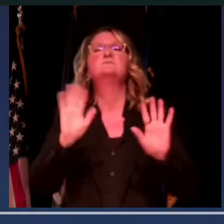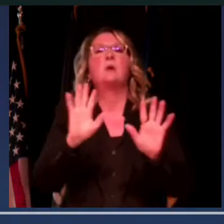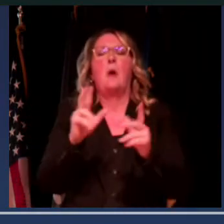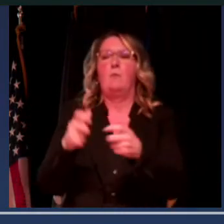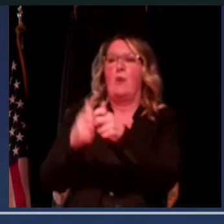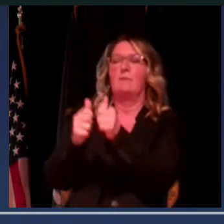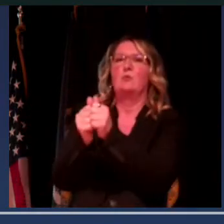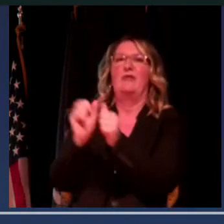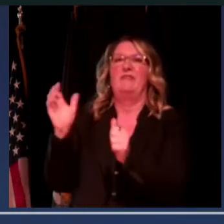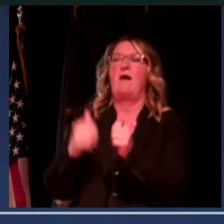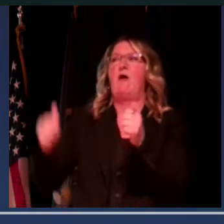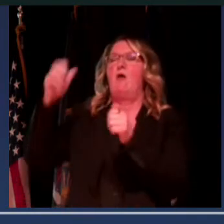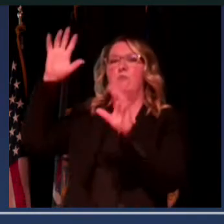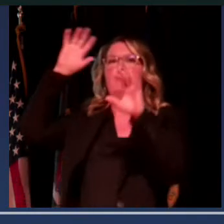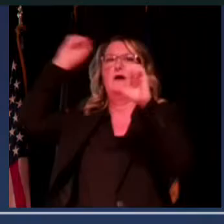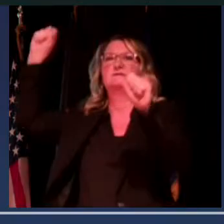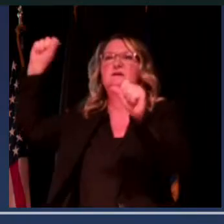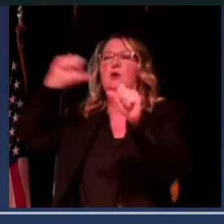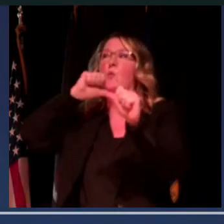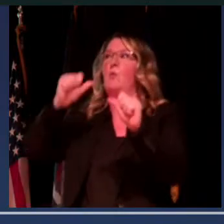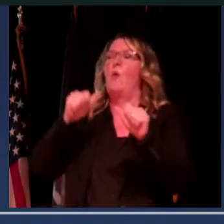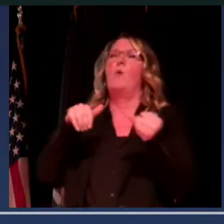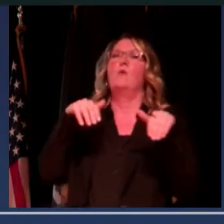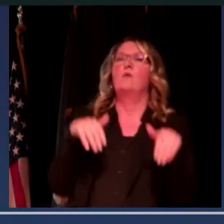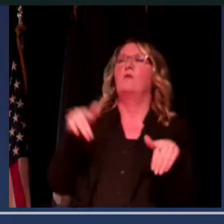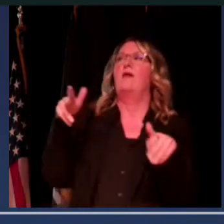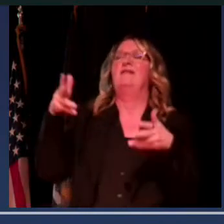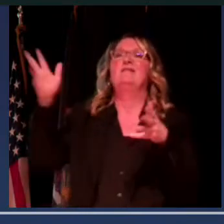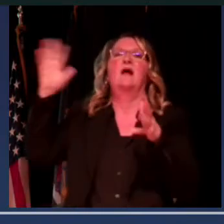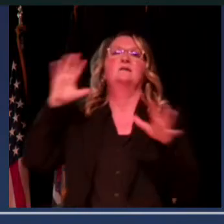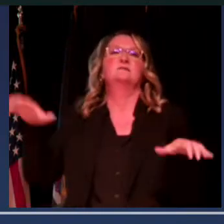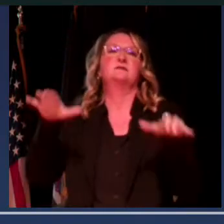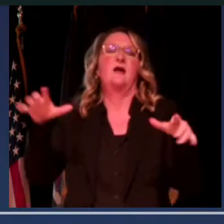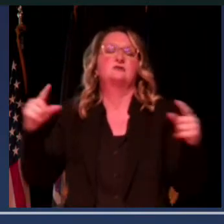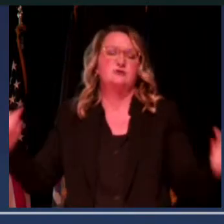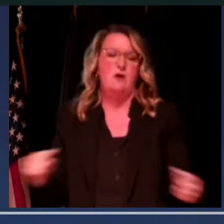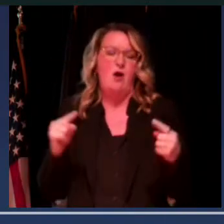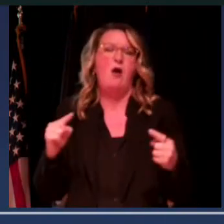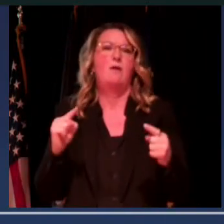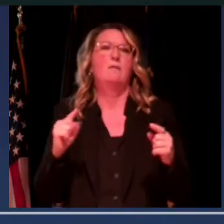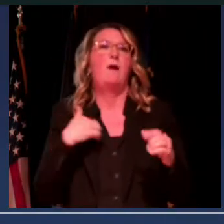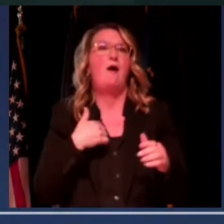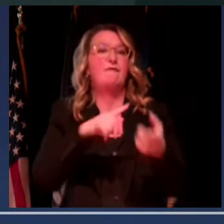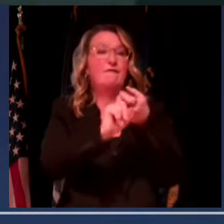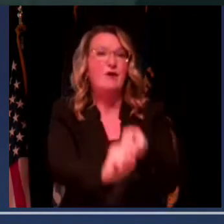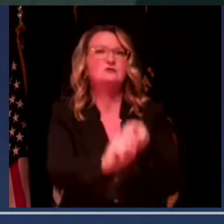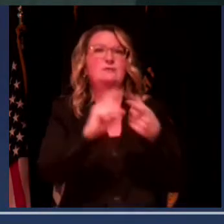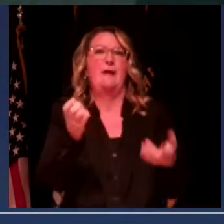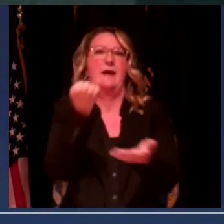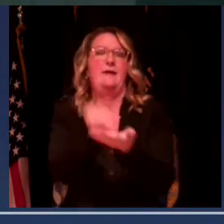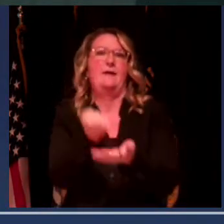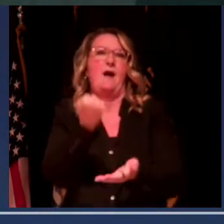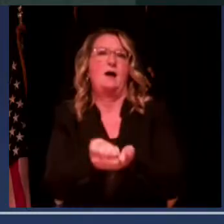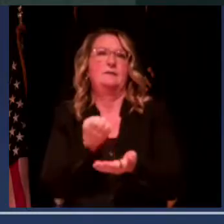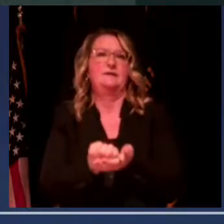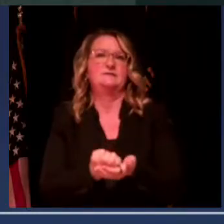and we will not sit idly by and let his actions harm our friendship and economies. I thank